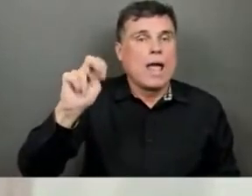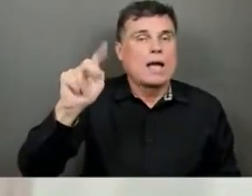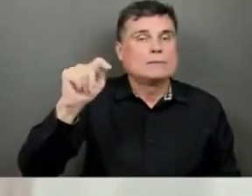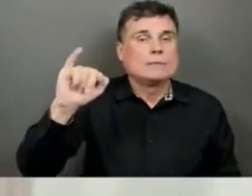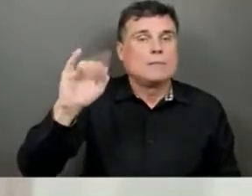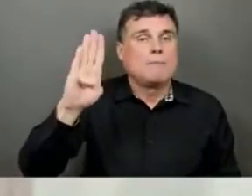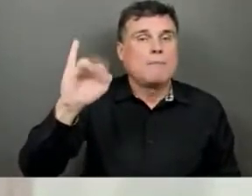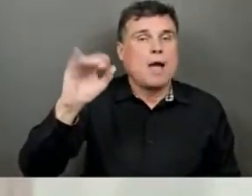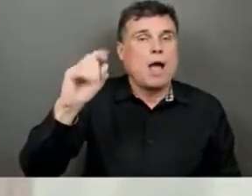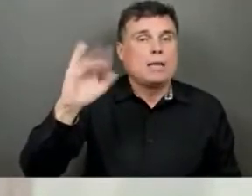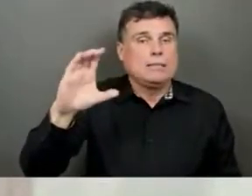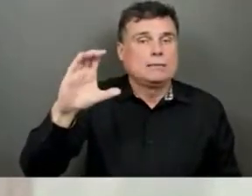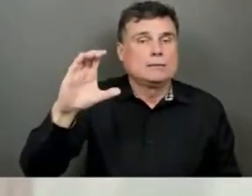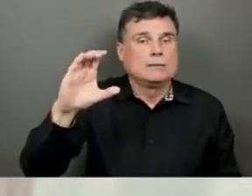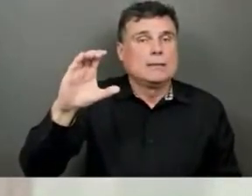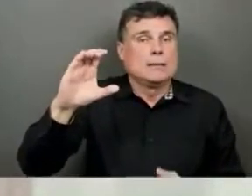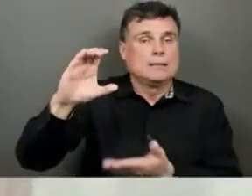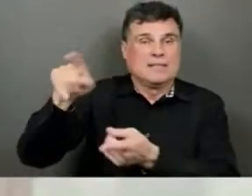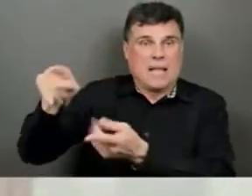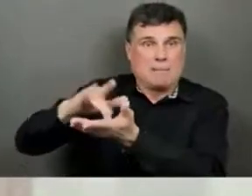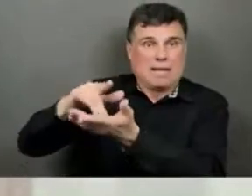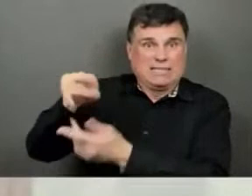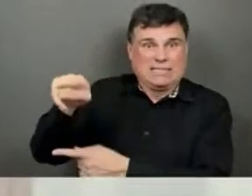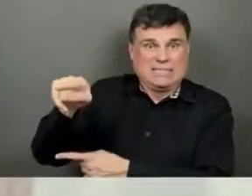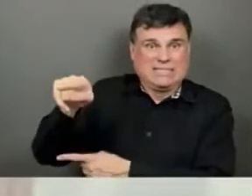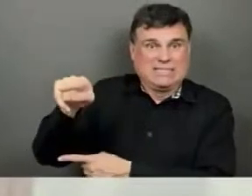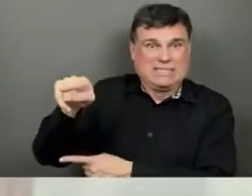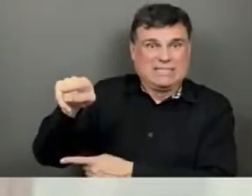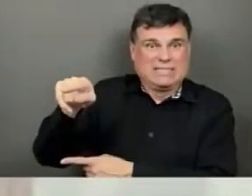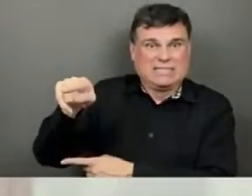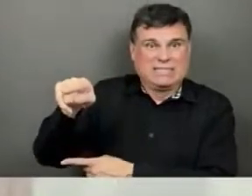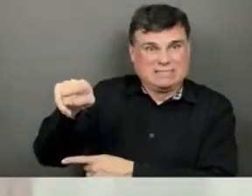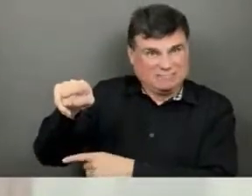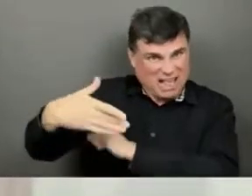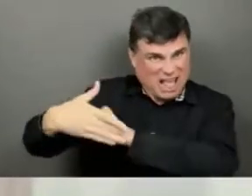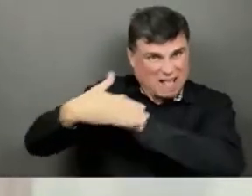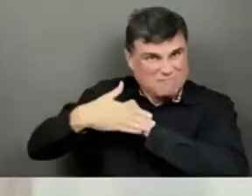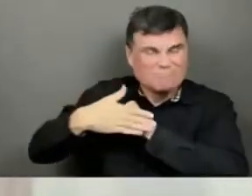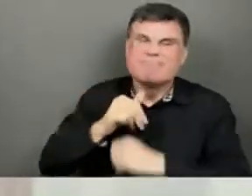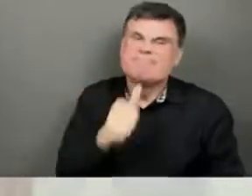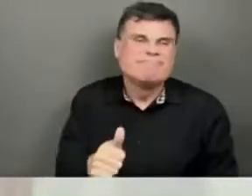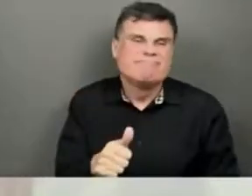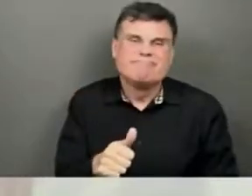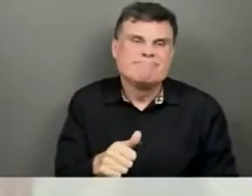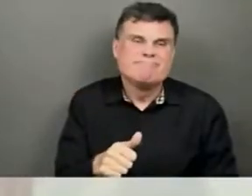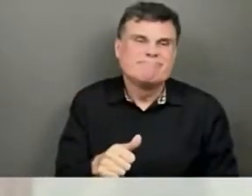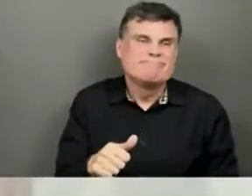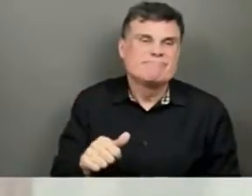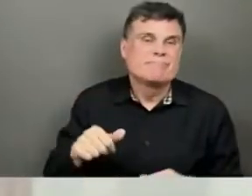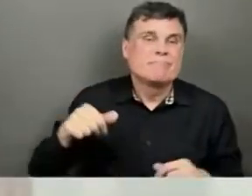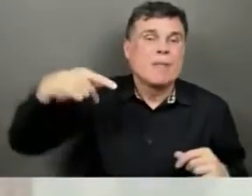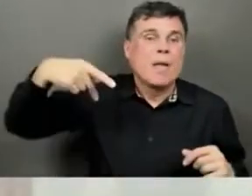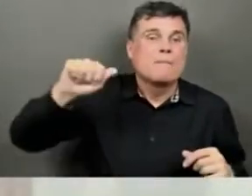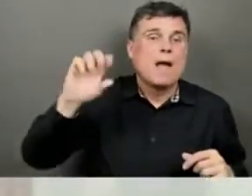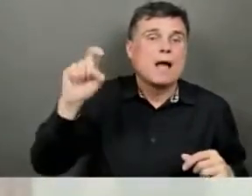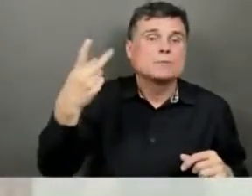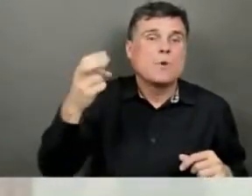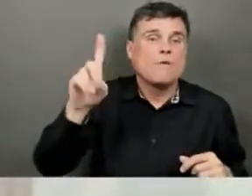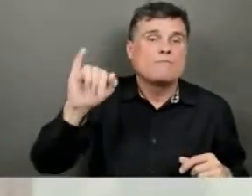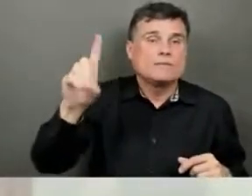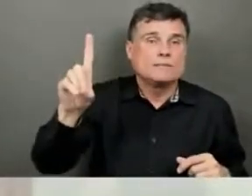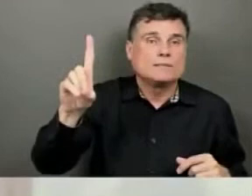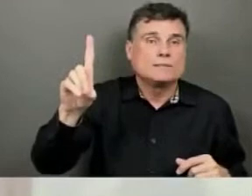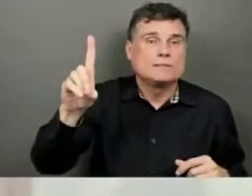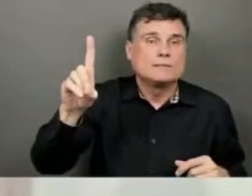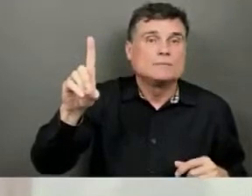available and that works and protects people at highest risk. It is not a panacea in that it is a challenging drug